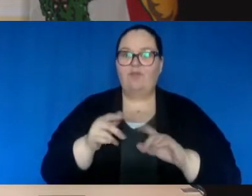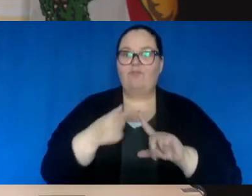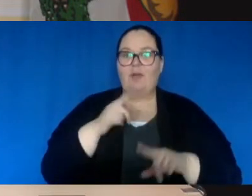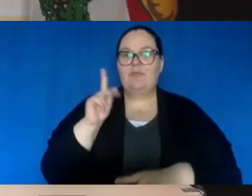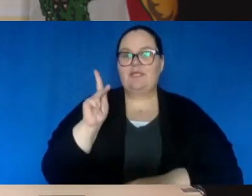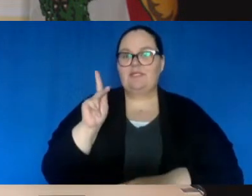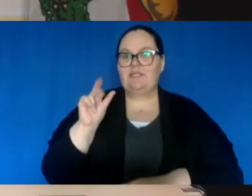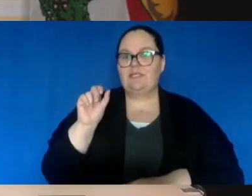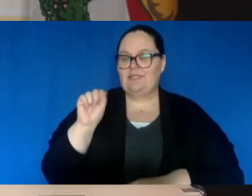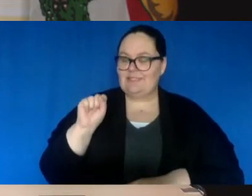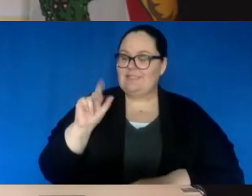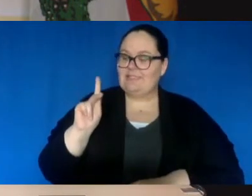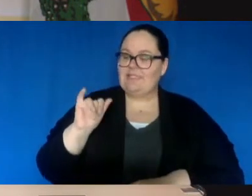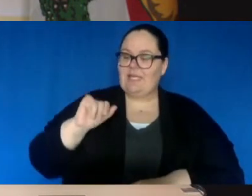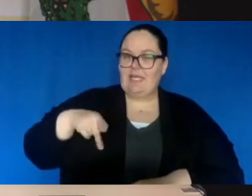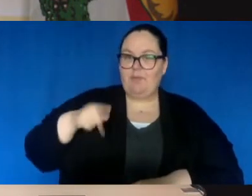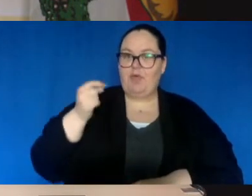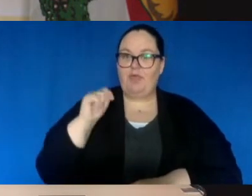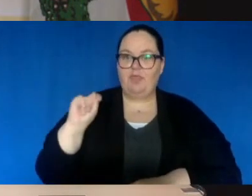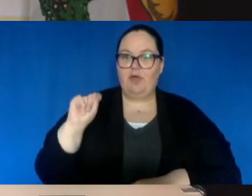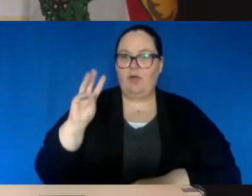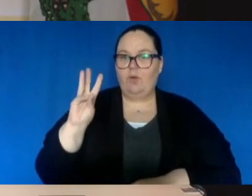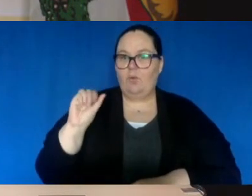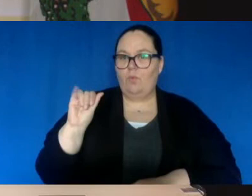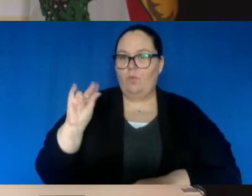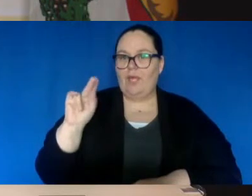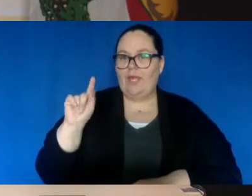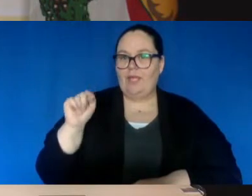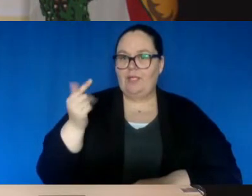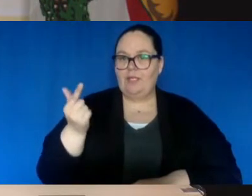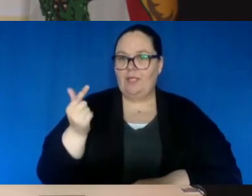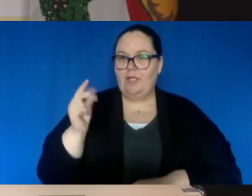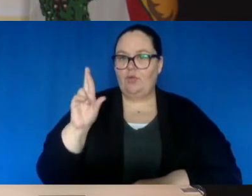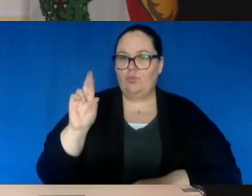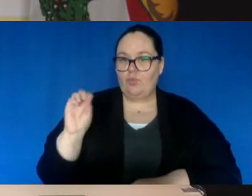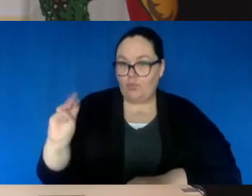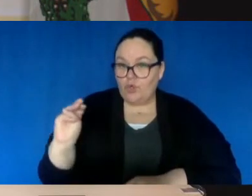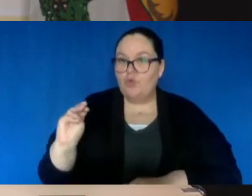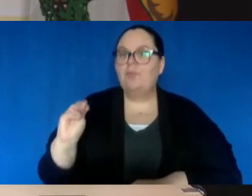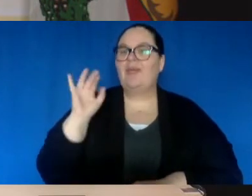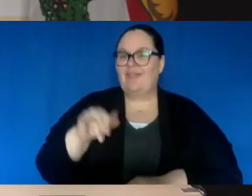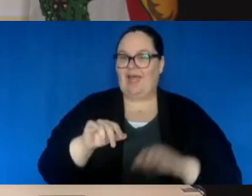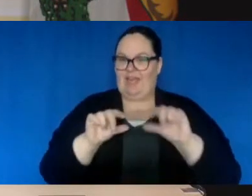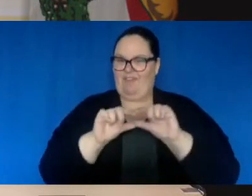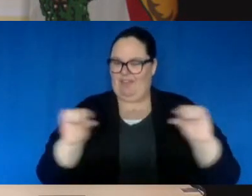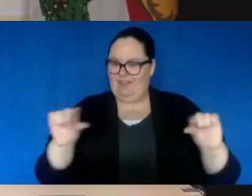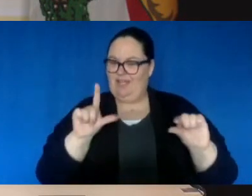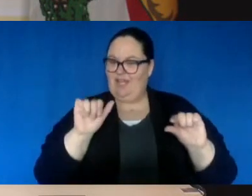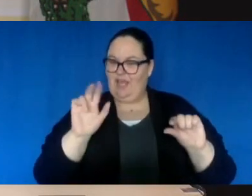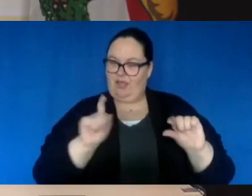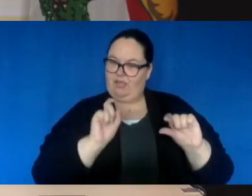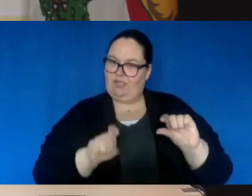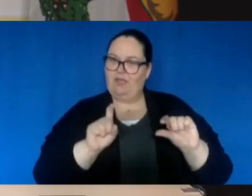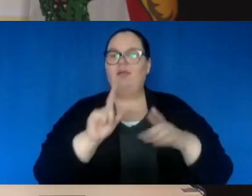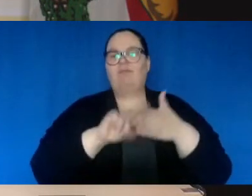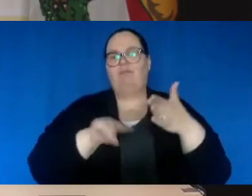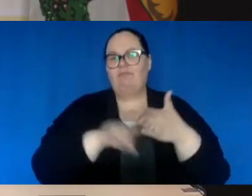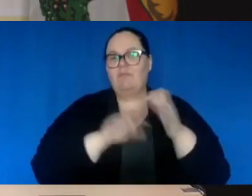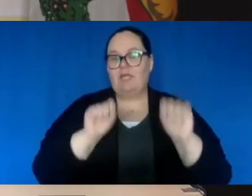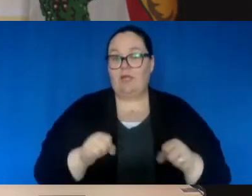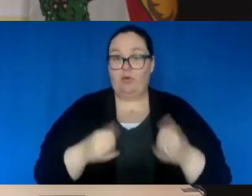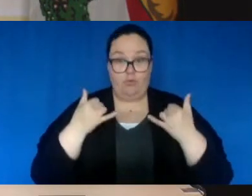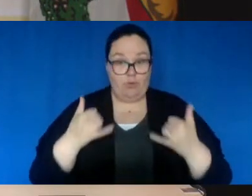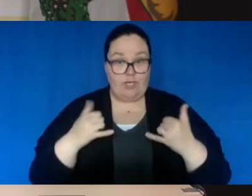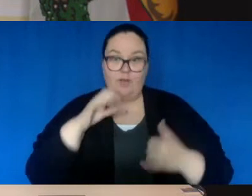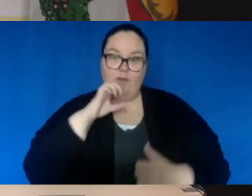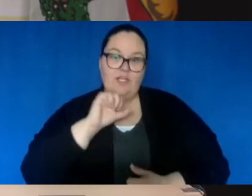you're provided that email at the time of your booking. This week, we continue to book appointments for individuals aged